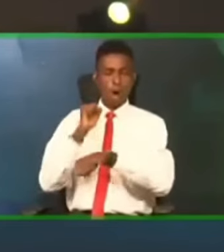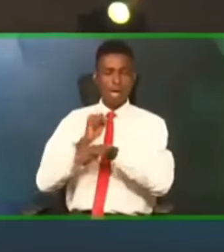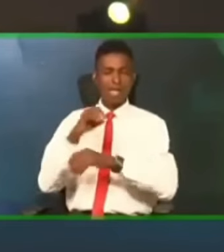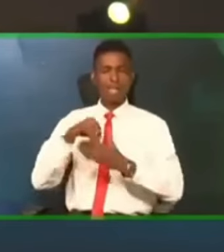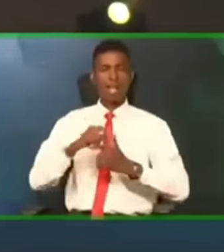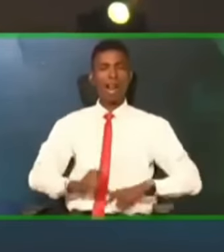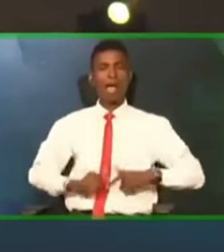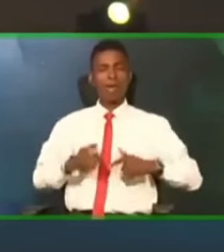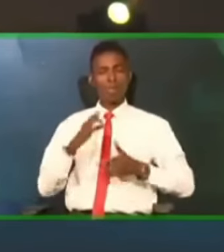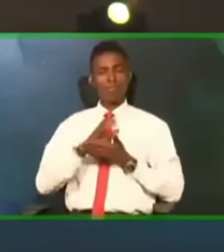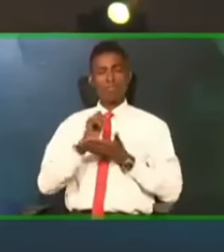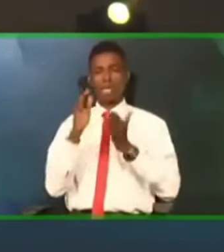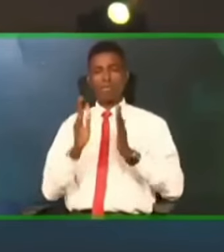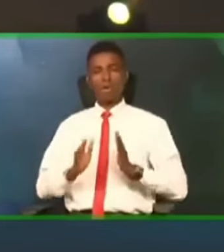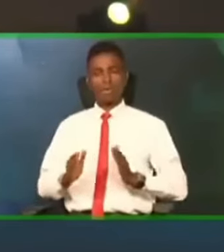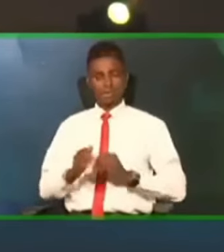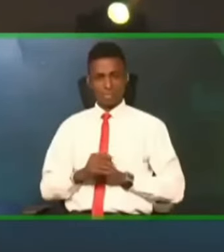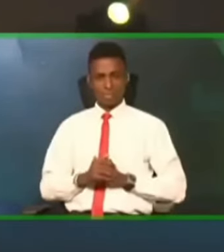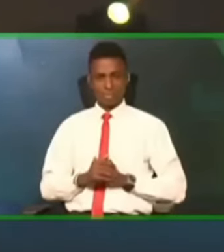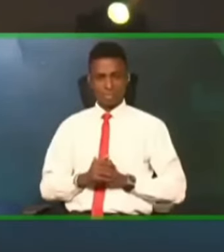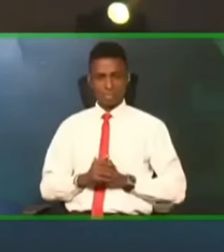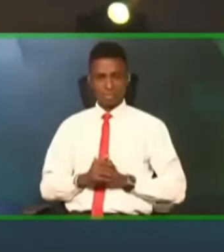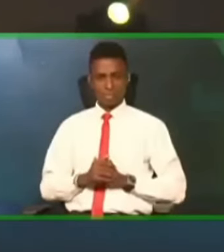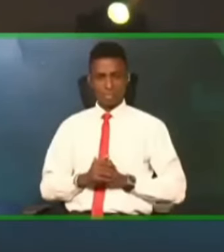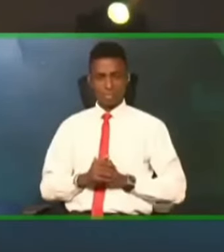If we're together, say amen. Amen.